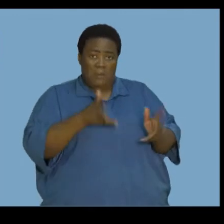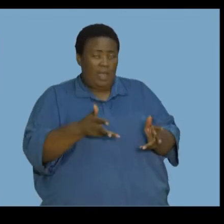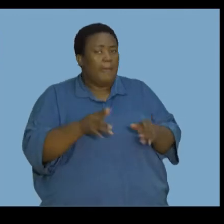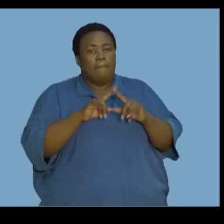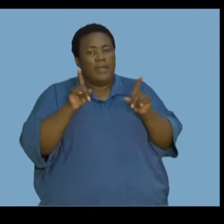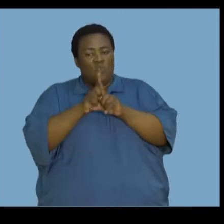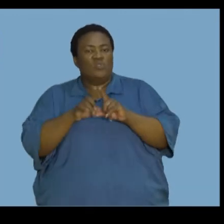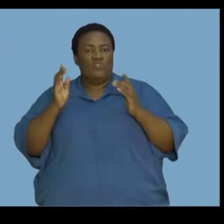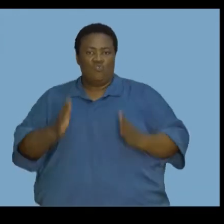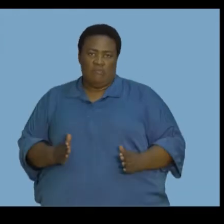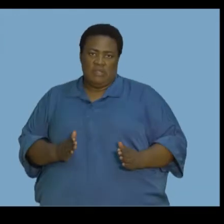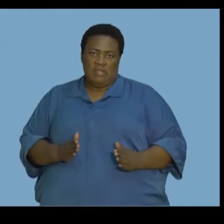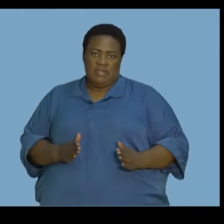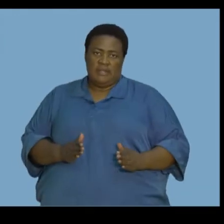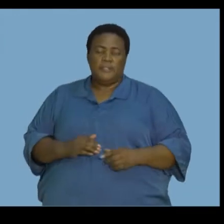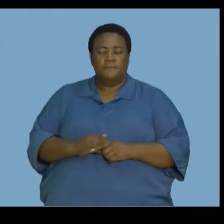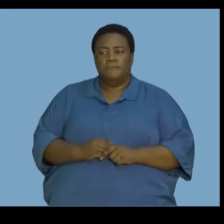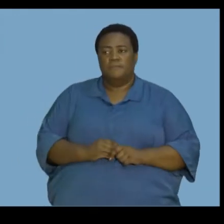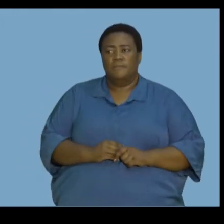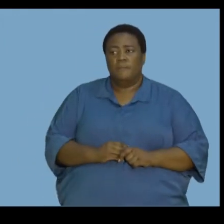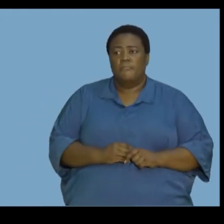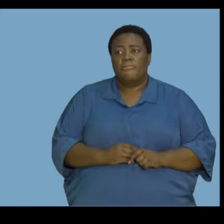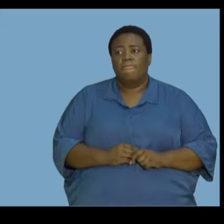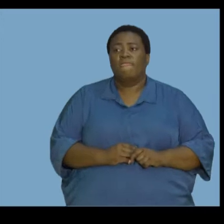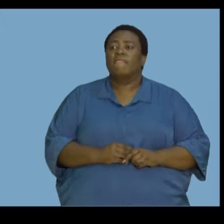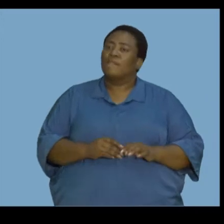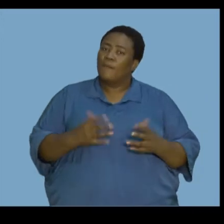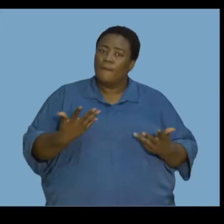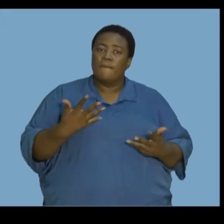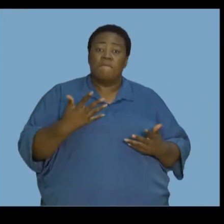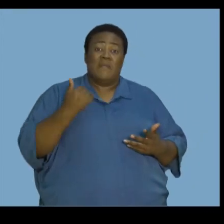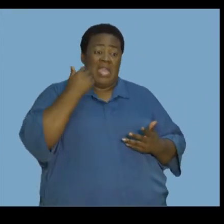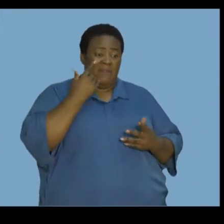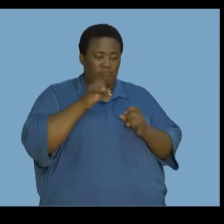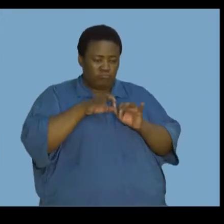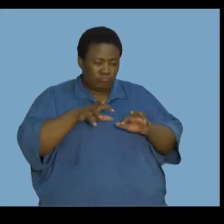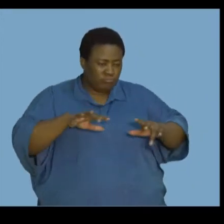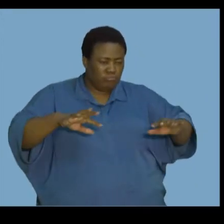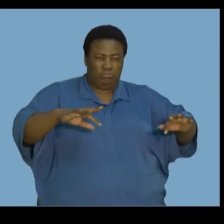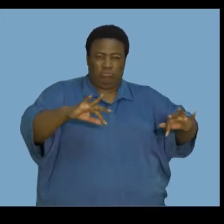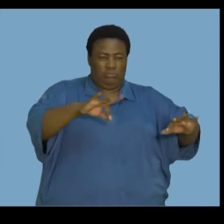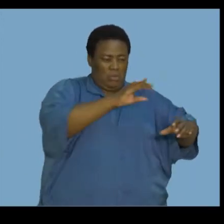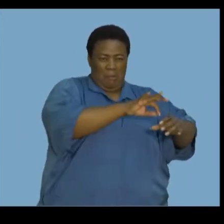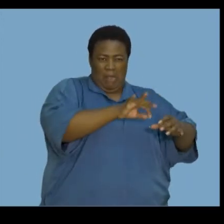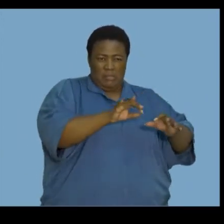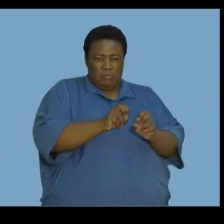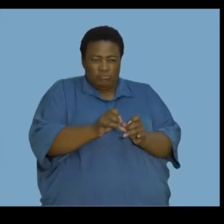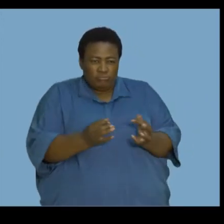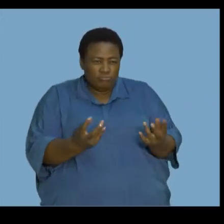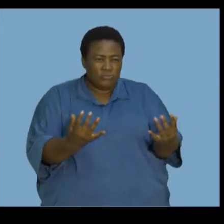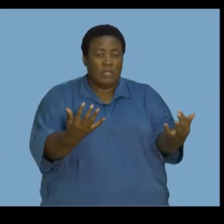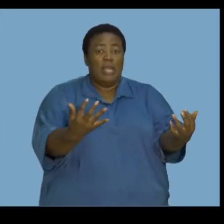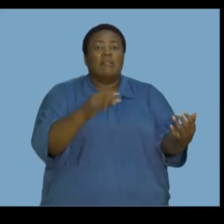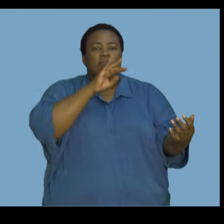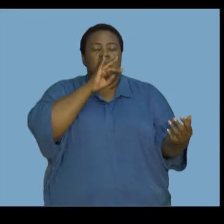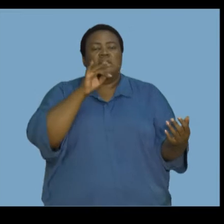The presence of these harmful algal blooms leads to the fish dying. It leads to fish obviously becoming sick, as well as human